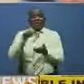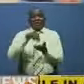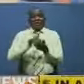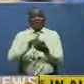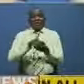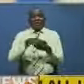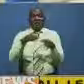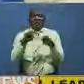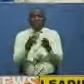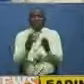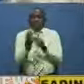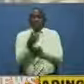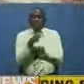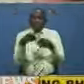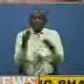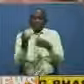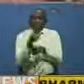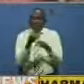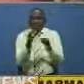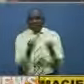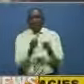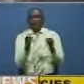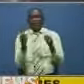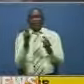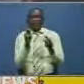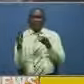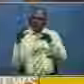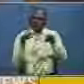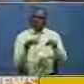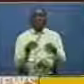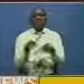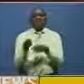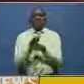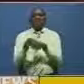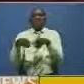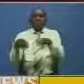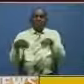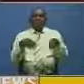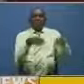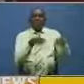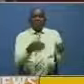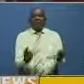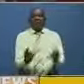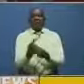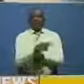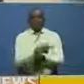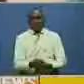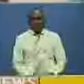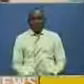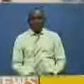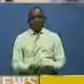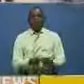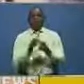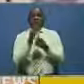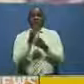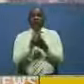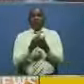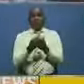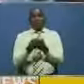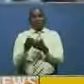today is not a market day, there are quite a number of people transacting businesses. Some decades